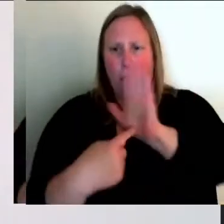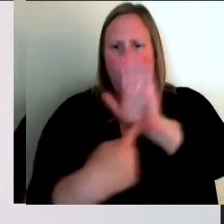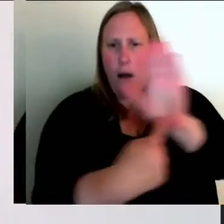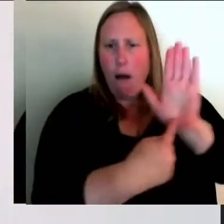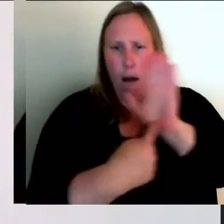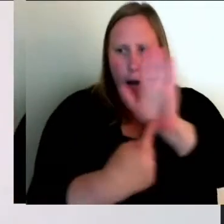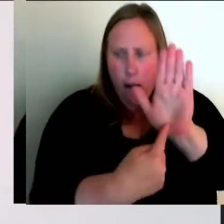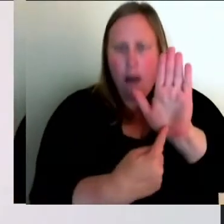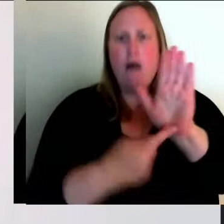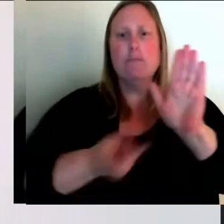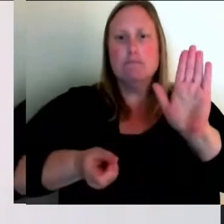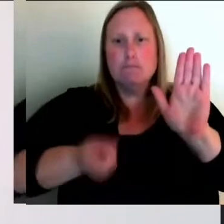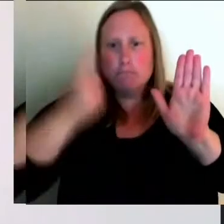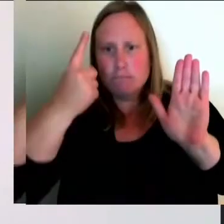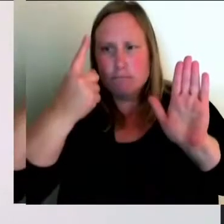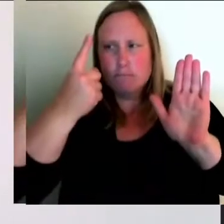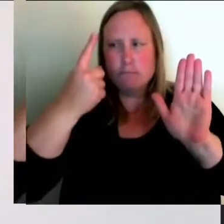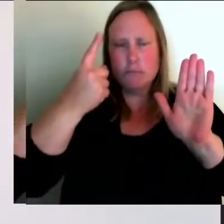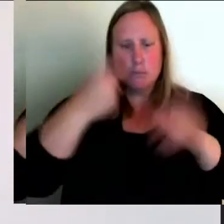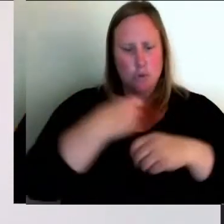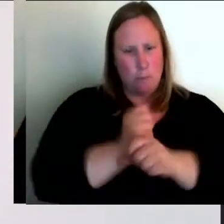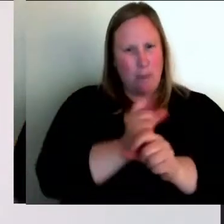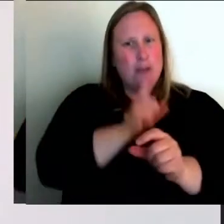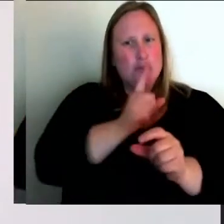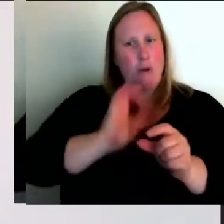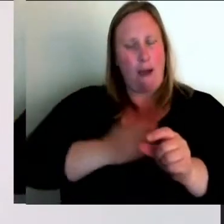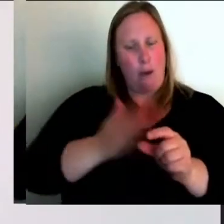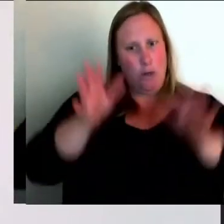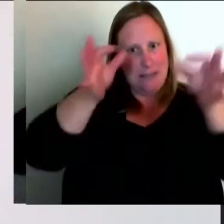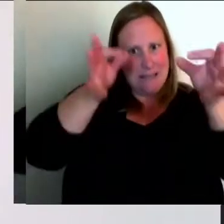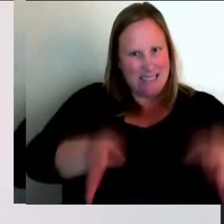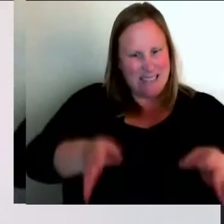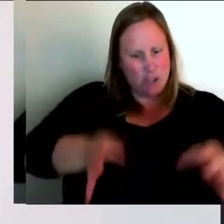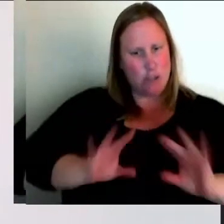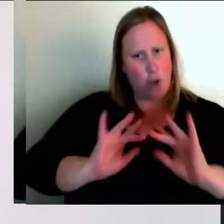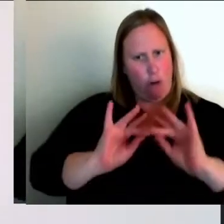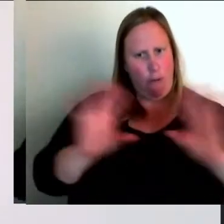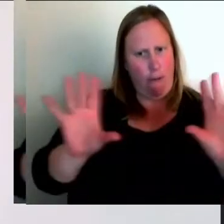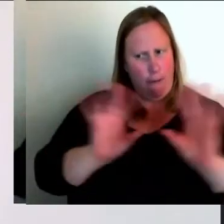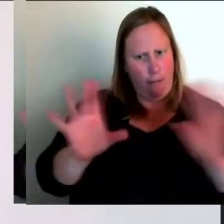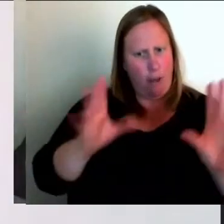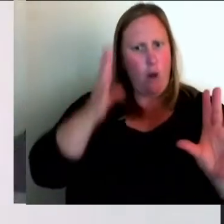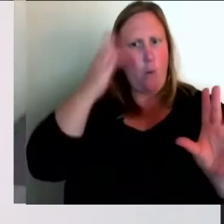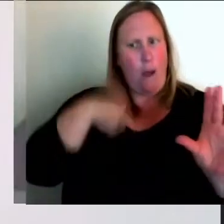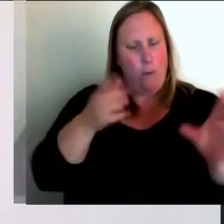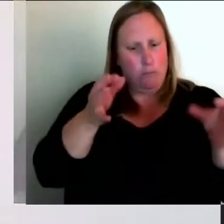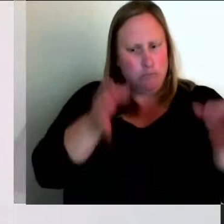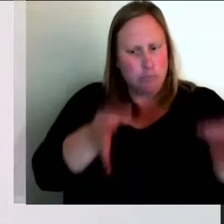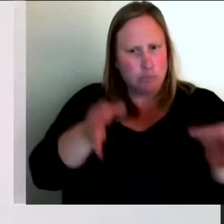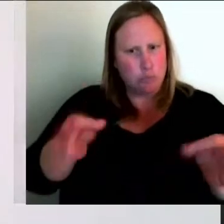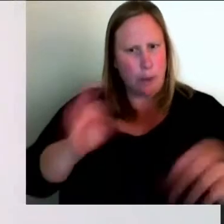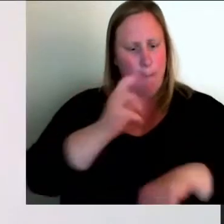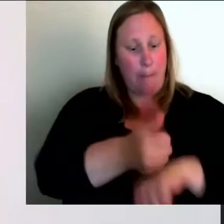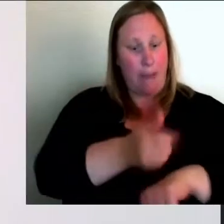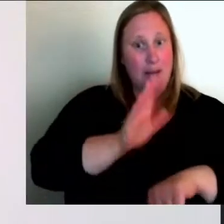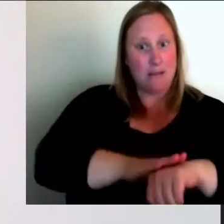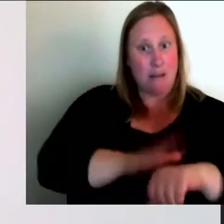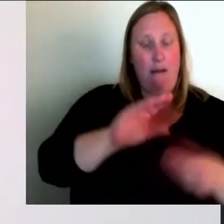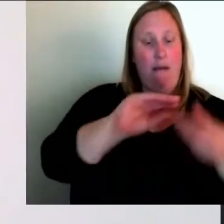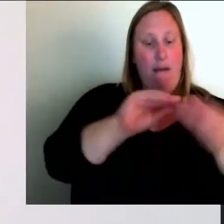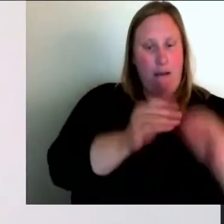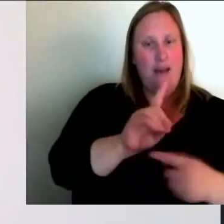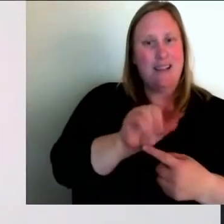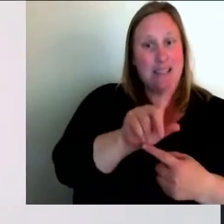vitally important to inform our decision-making process throughout the COVID-19 pandemic. As of today, there